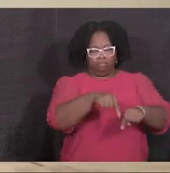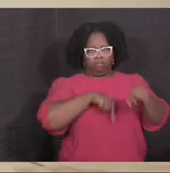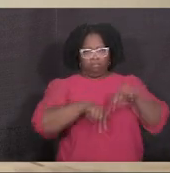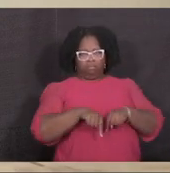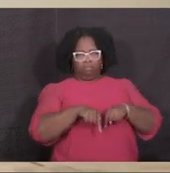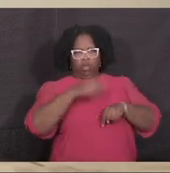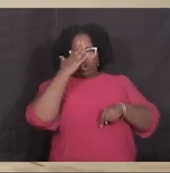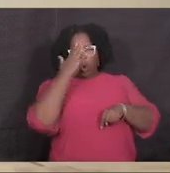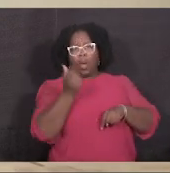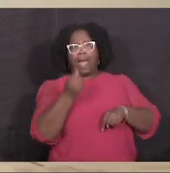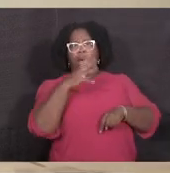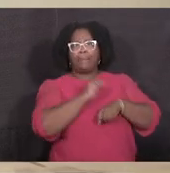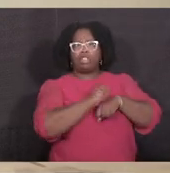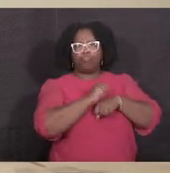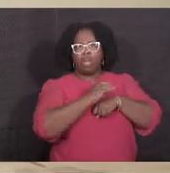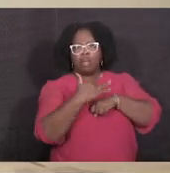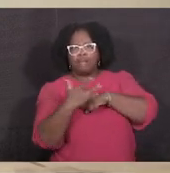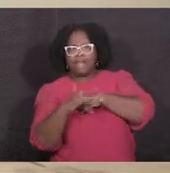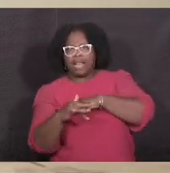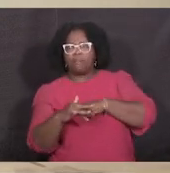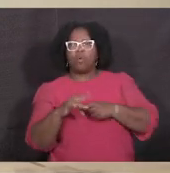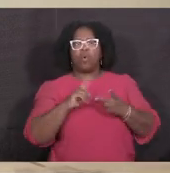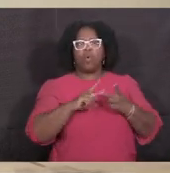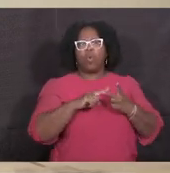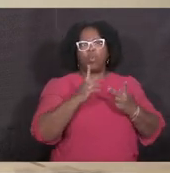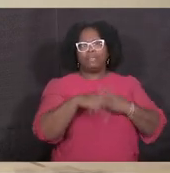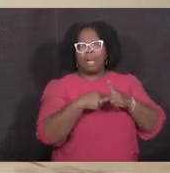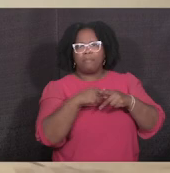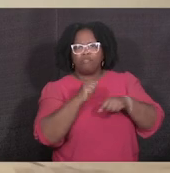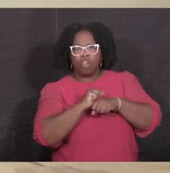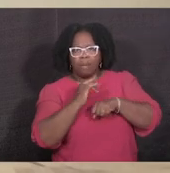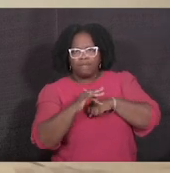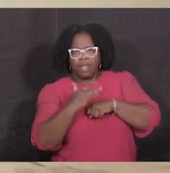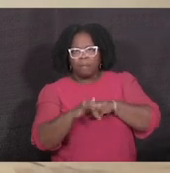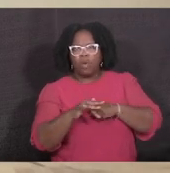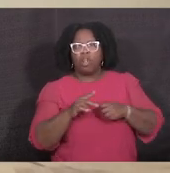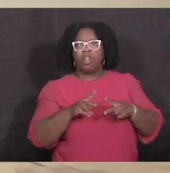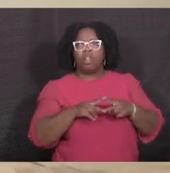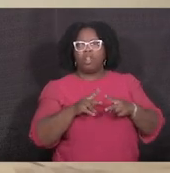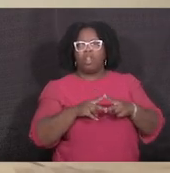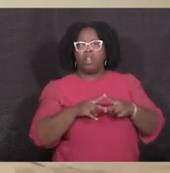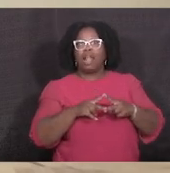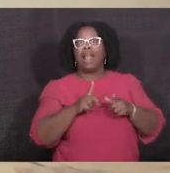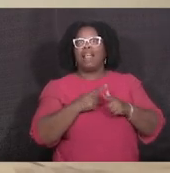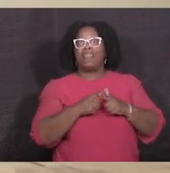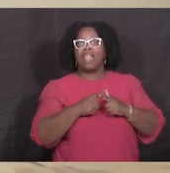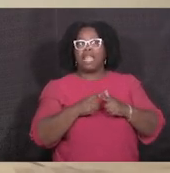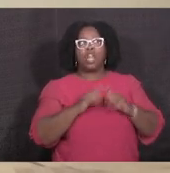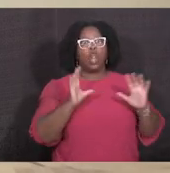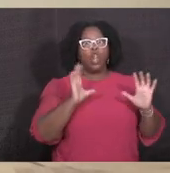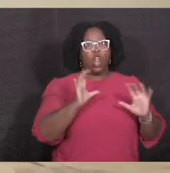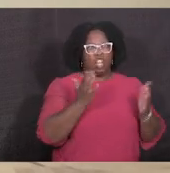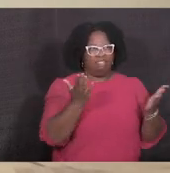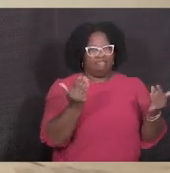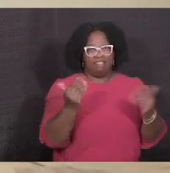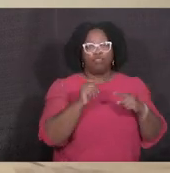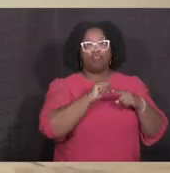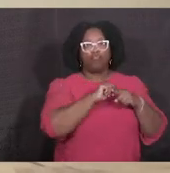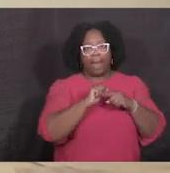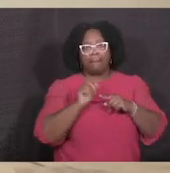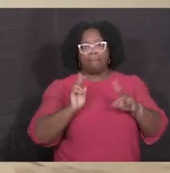Know how many jobs that you have that will be available, and then look to train people to do those